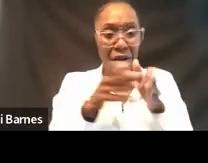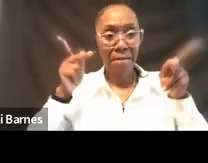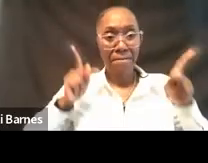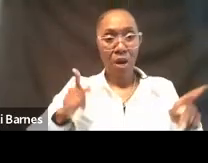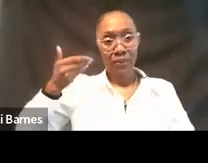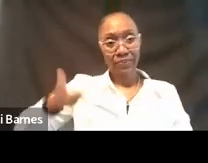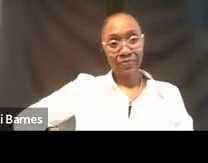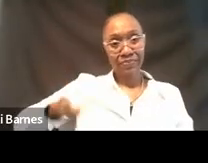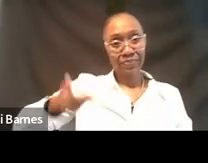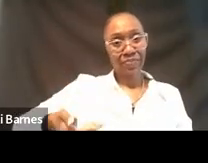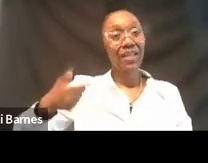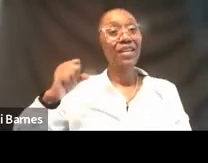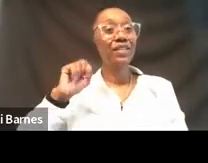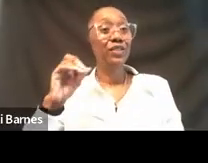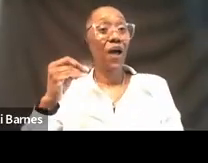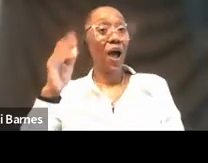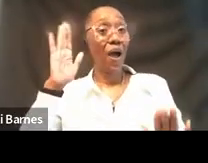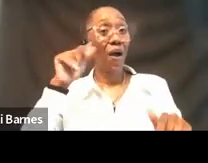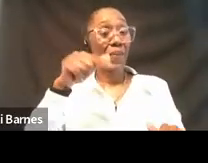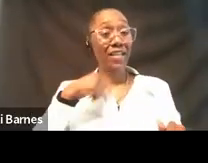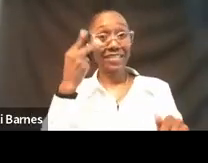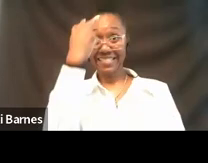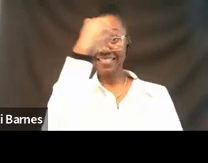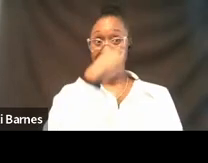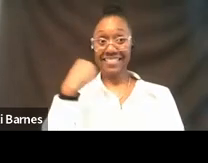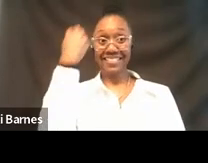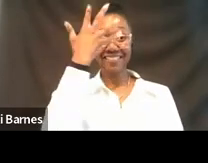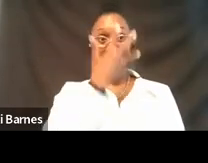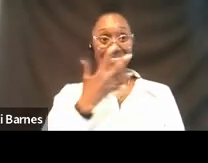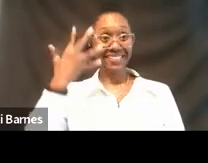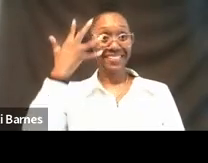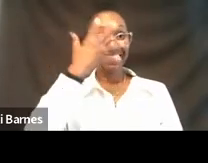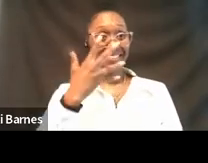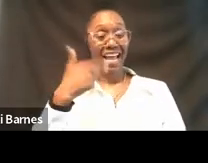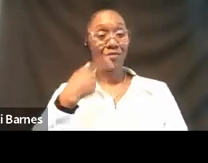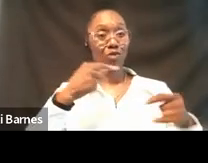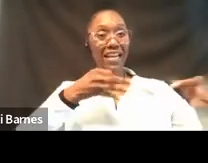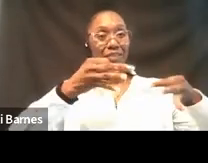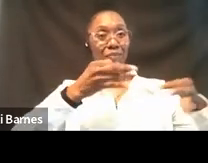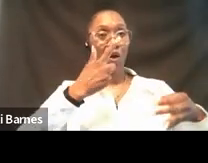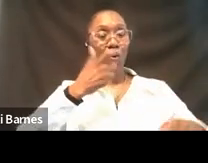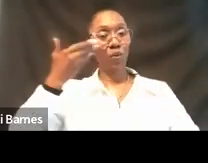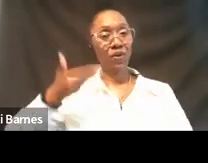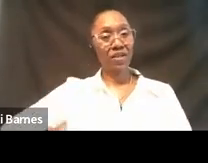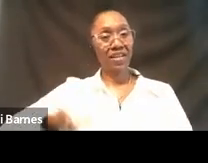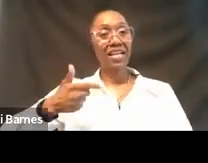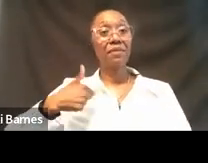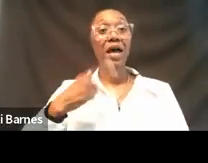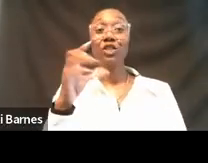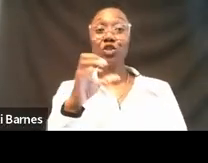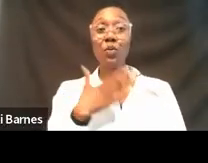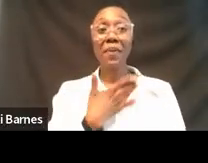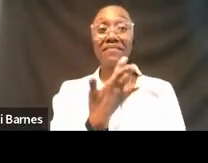hope that that kind of relays on camera. I'm trying to give as many descriptive words as possible. I decided to do one of my favorite things, which